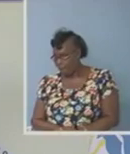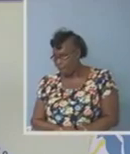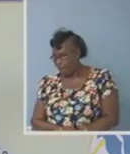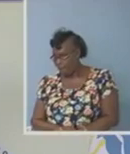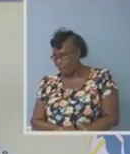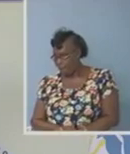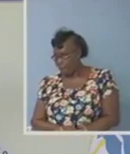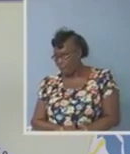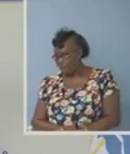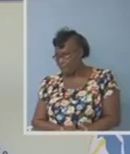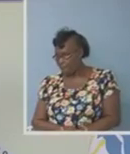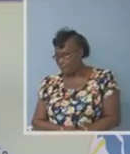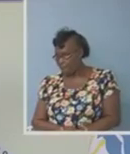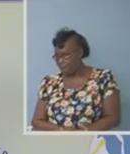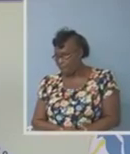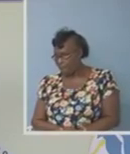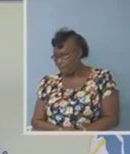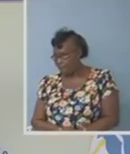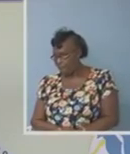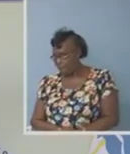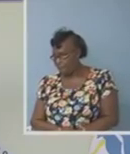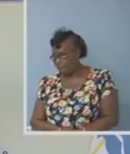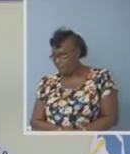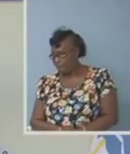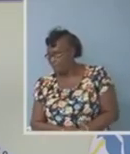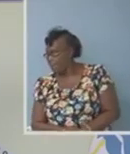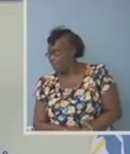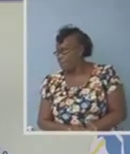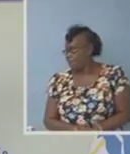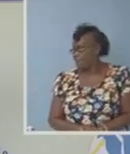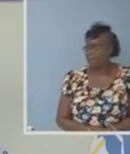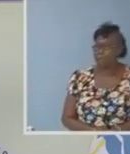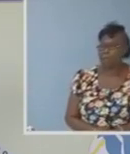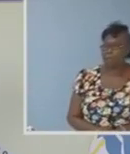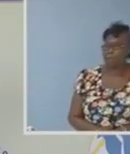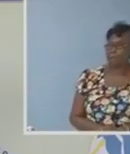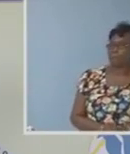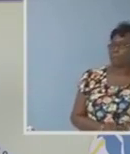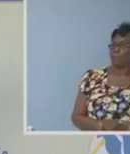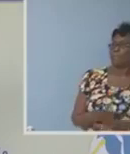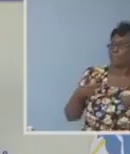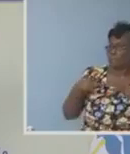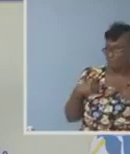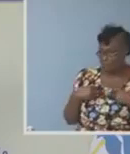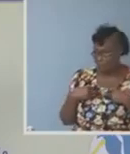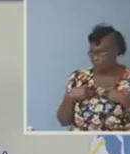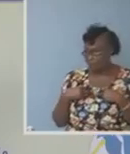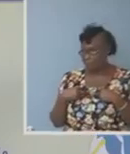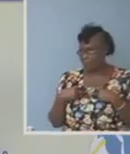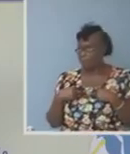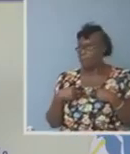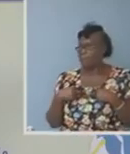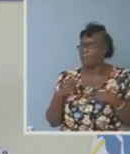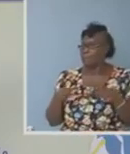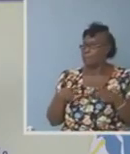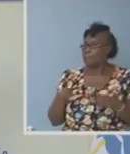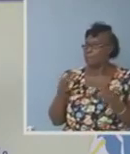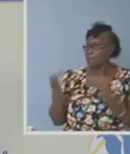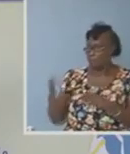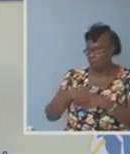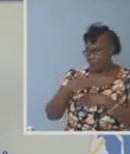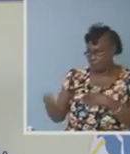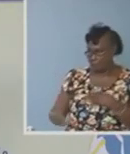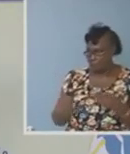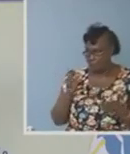revert to the medical side of things because at the end of the day, this is a respiratory illness that affects us all. So I invite Dr. Wheeler, who